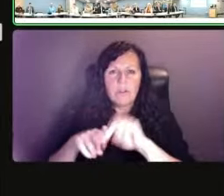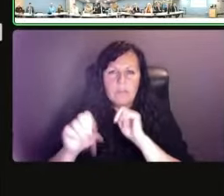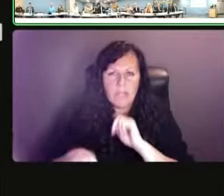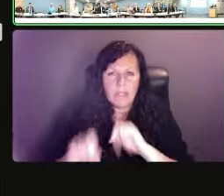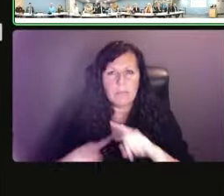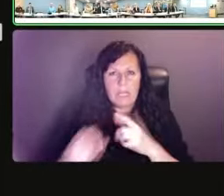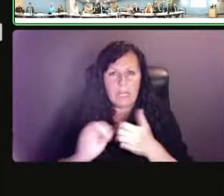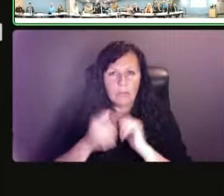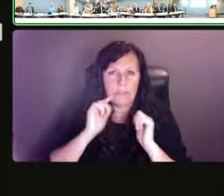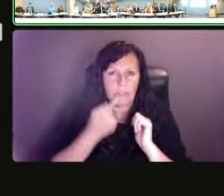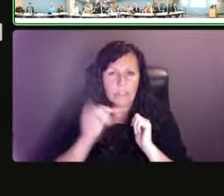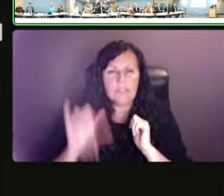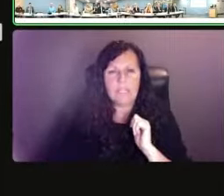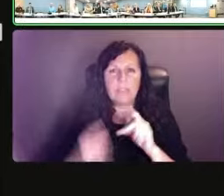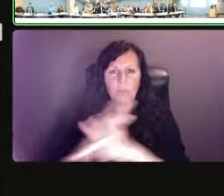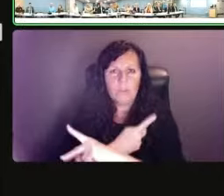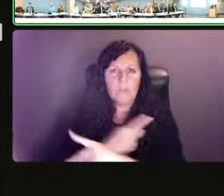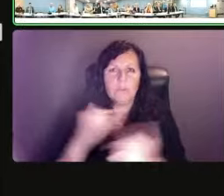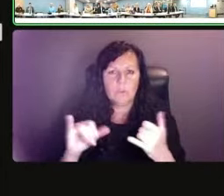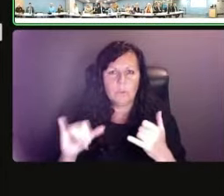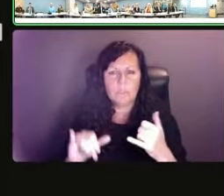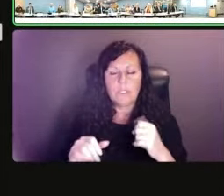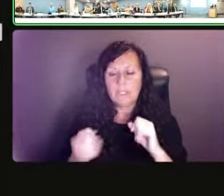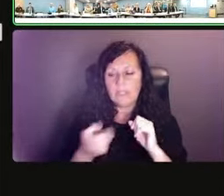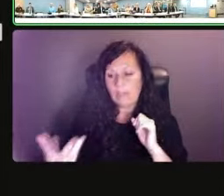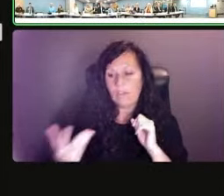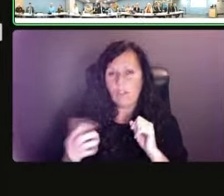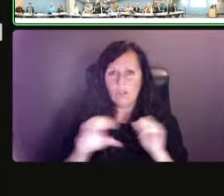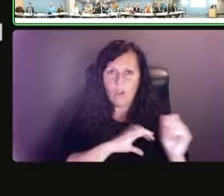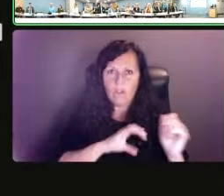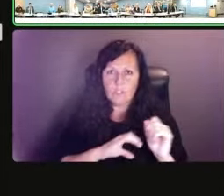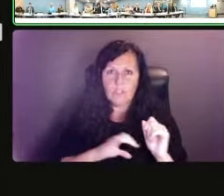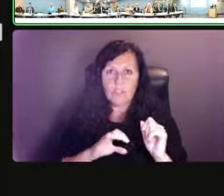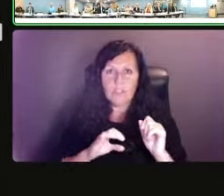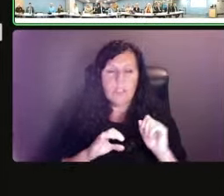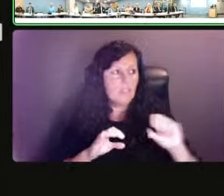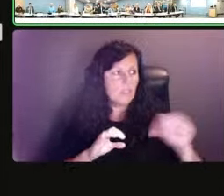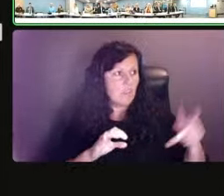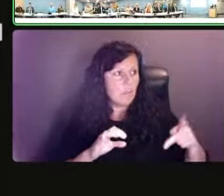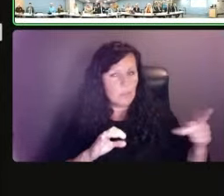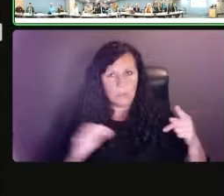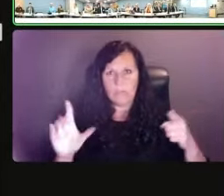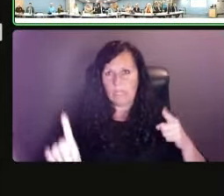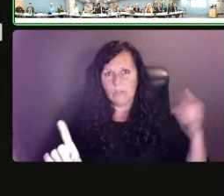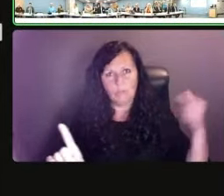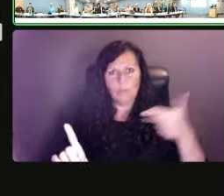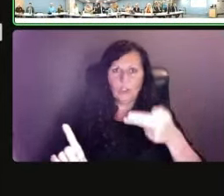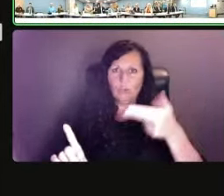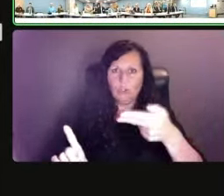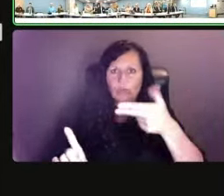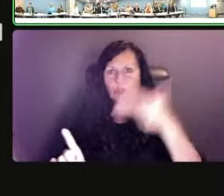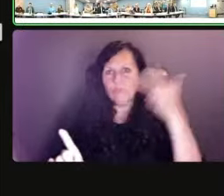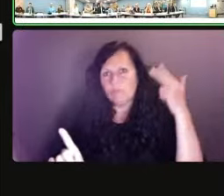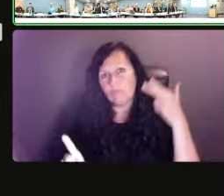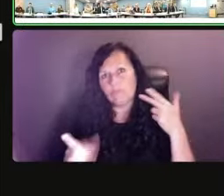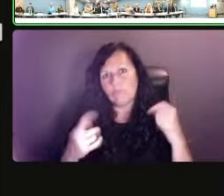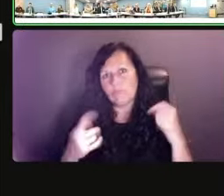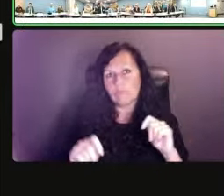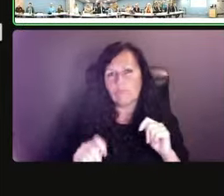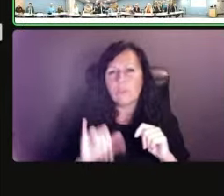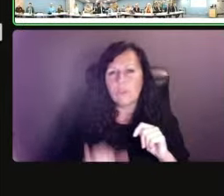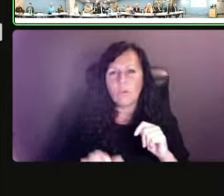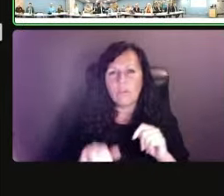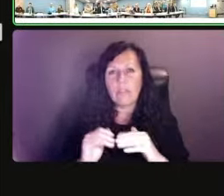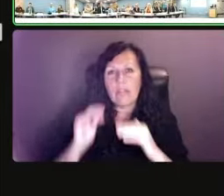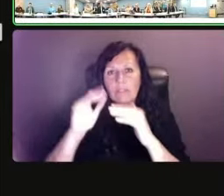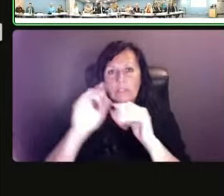right? Several of our last officer-involved shootings involved people shooting at police officers. So the intensity of the assault is going up as well. So